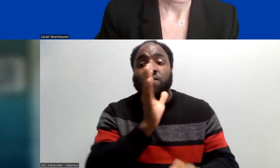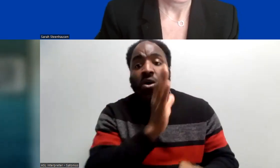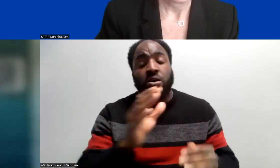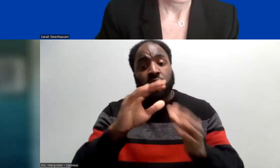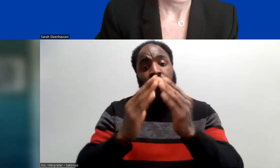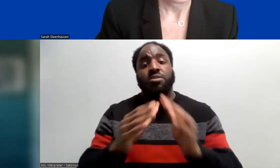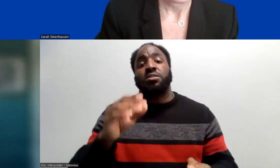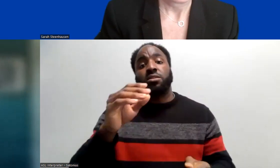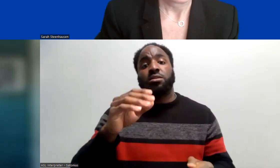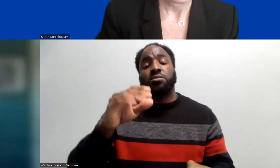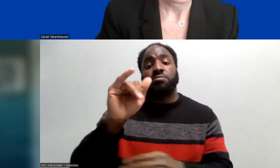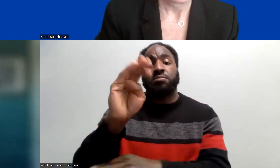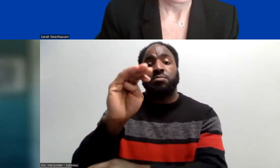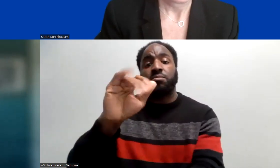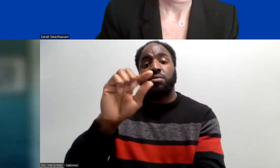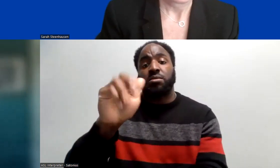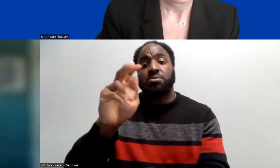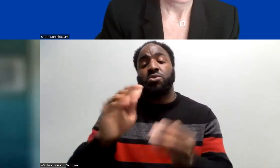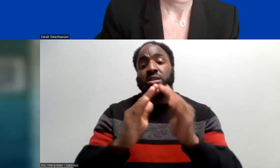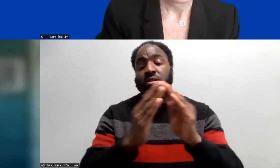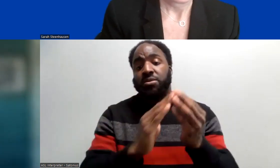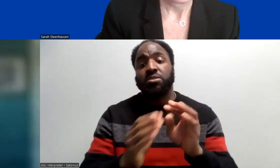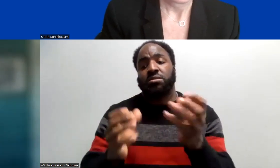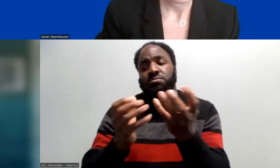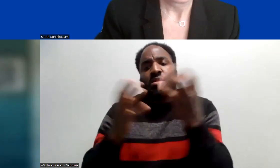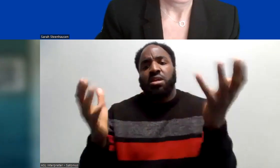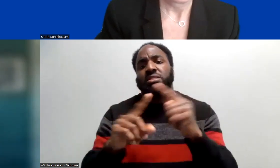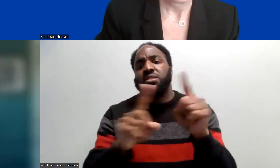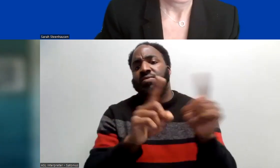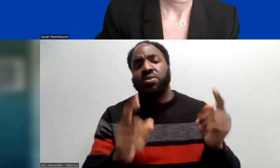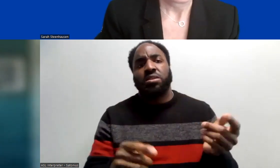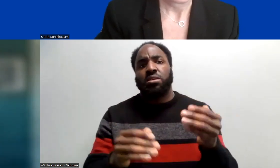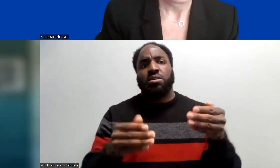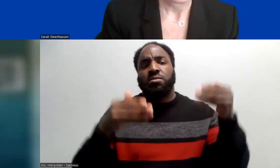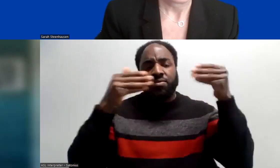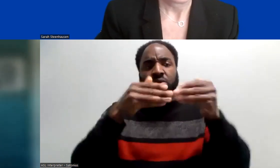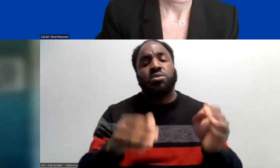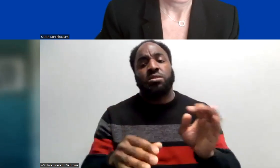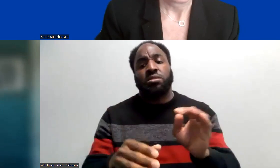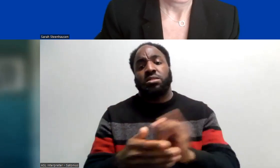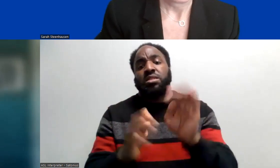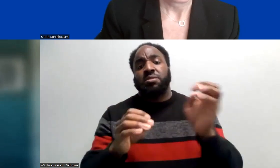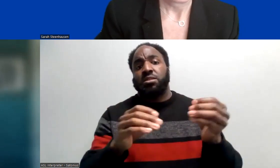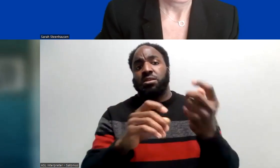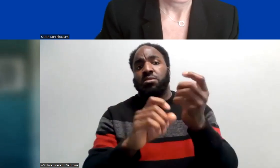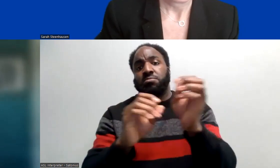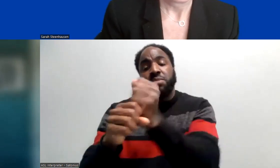immigrant communities and rural communities. So there's lots of different emphasis that can be modeled on that Initiative 57.